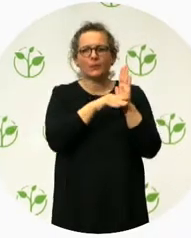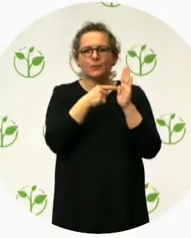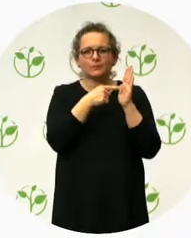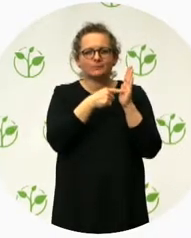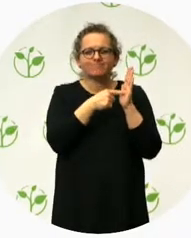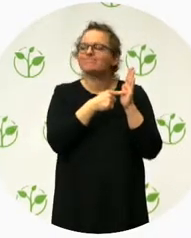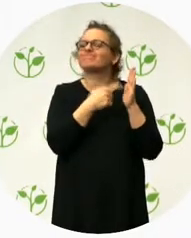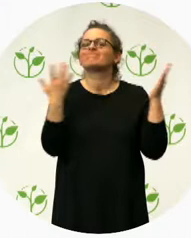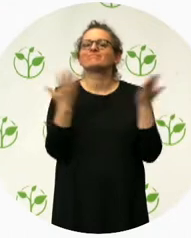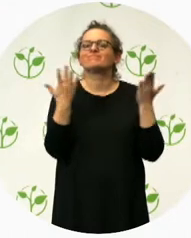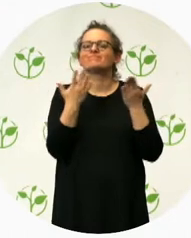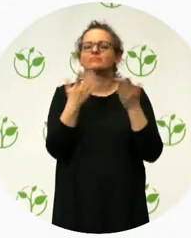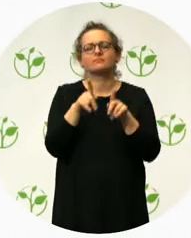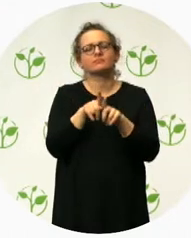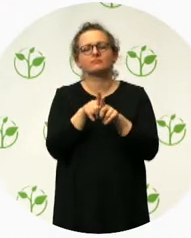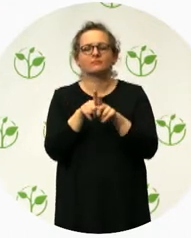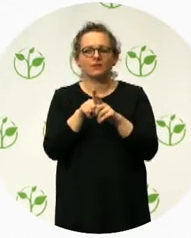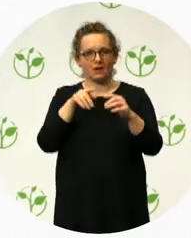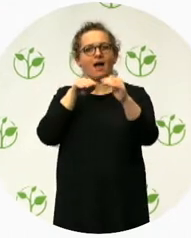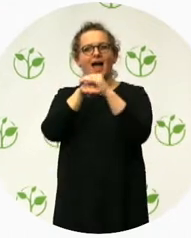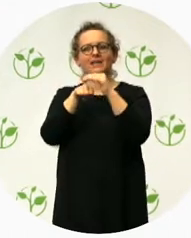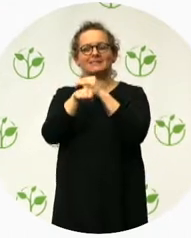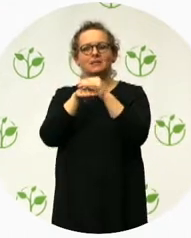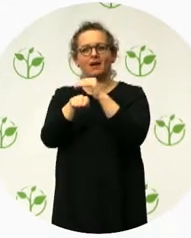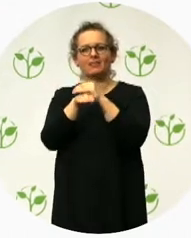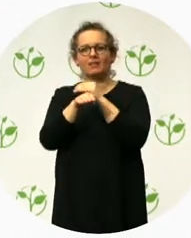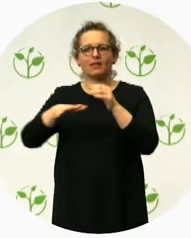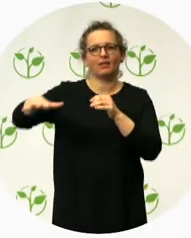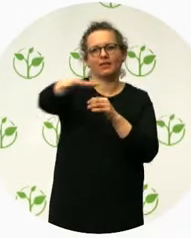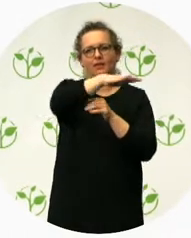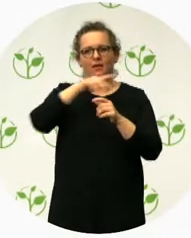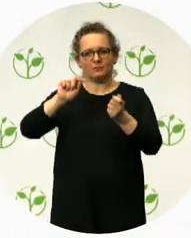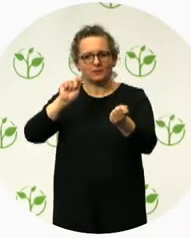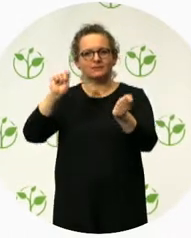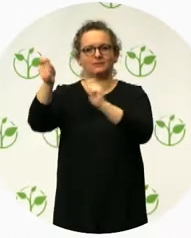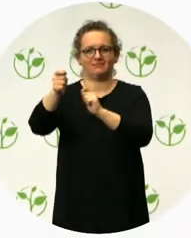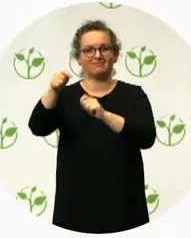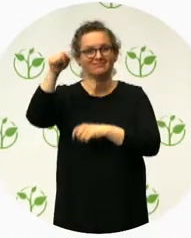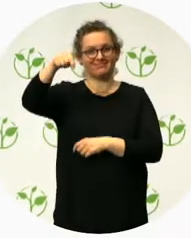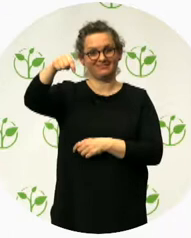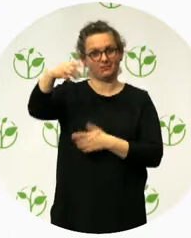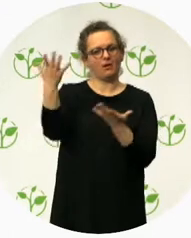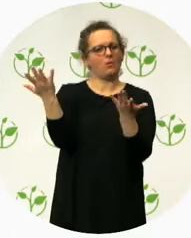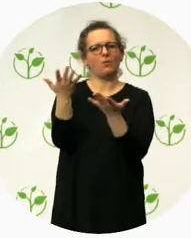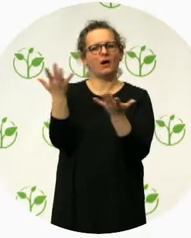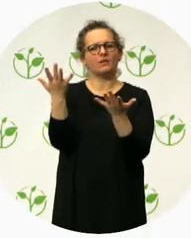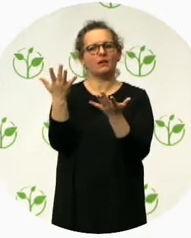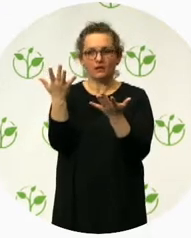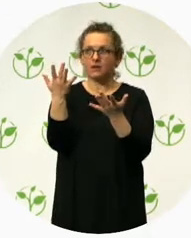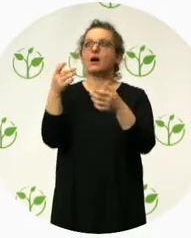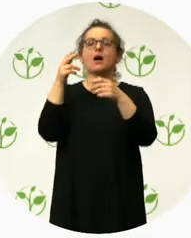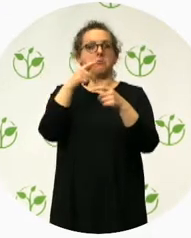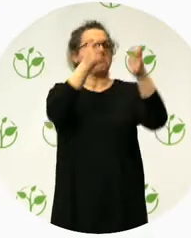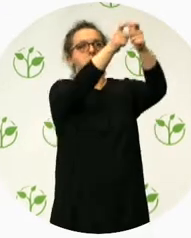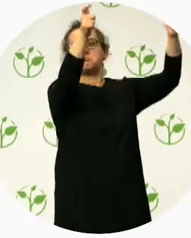one-time subsidy on an investment that contributes to the accessibility of the enterprise. On my last